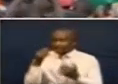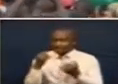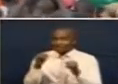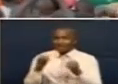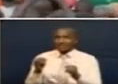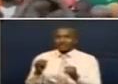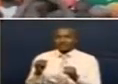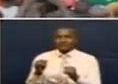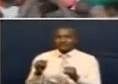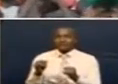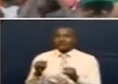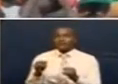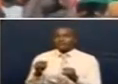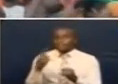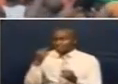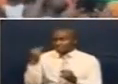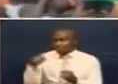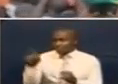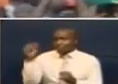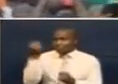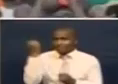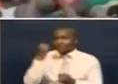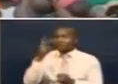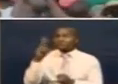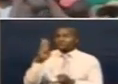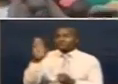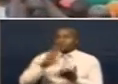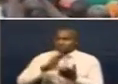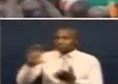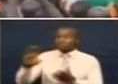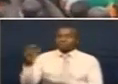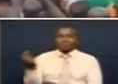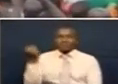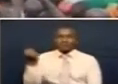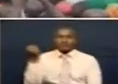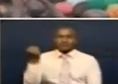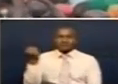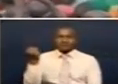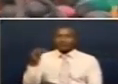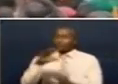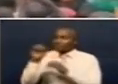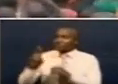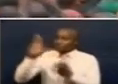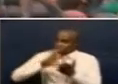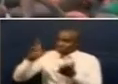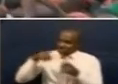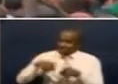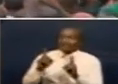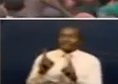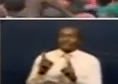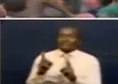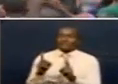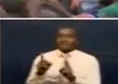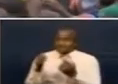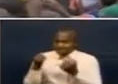you and I were in Mumias when 2 billion shillings was being pumped in Mumias by President Uhuru Kenyatta himself in an attempt